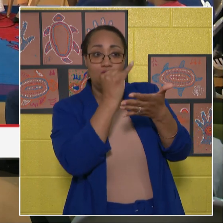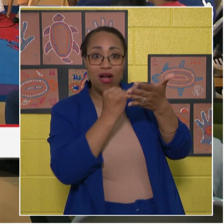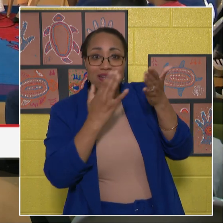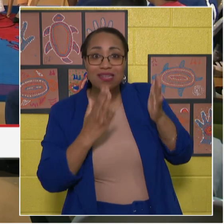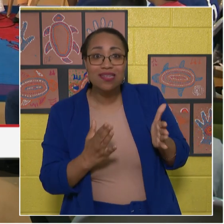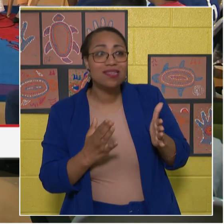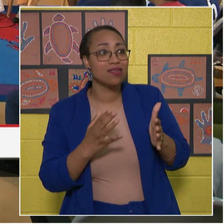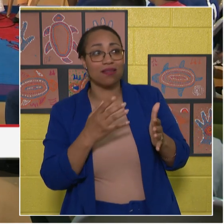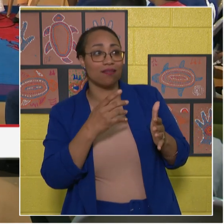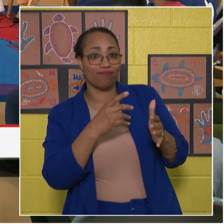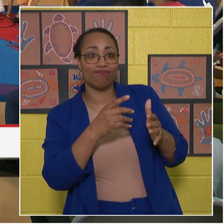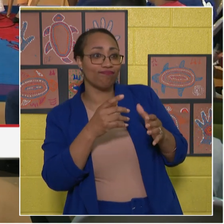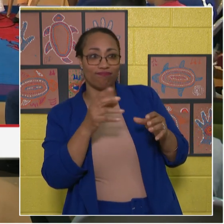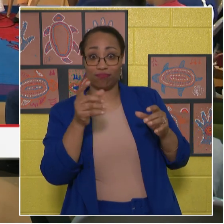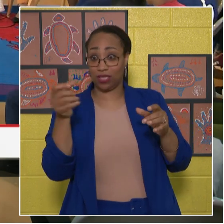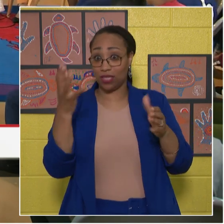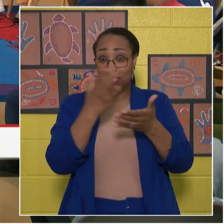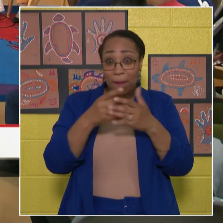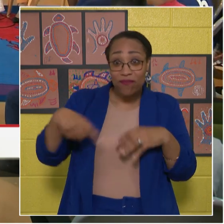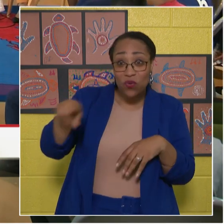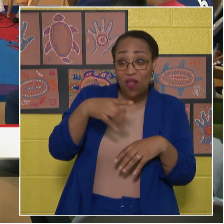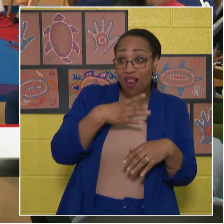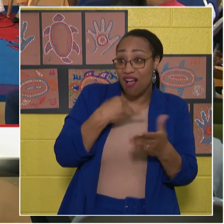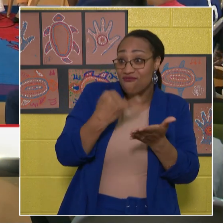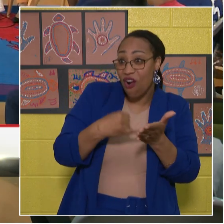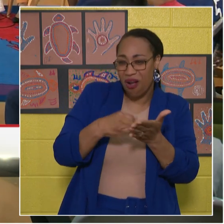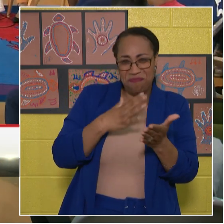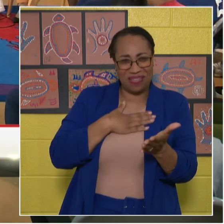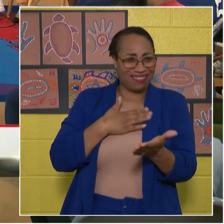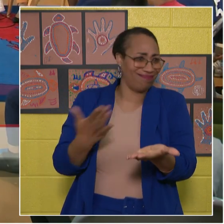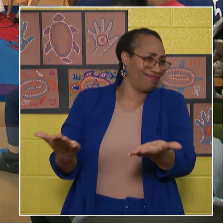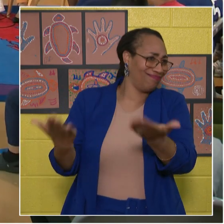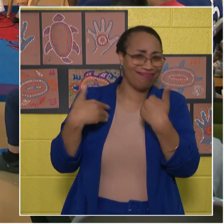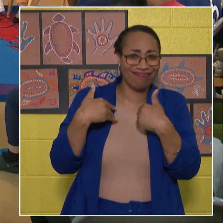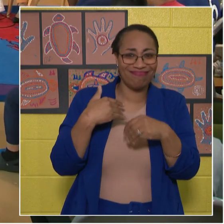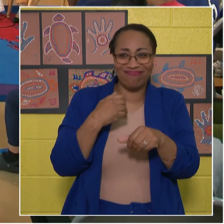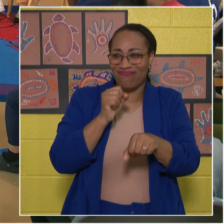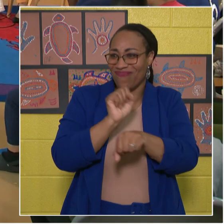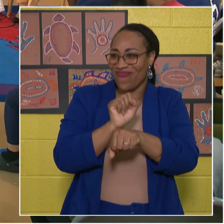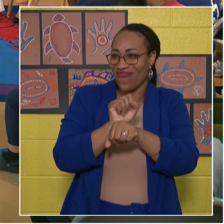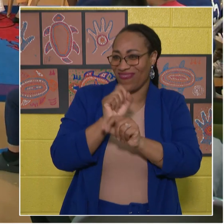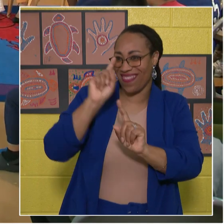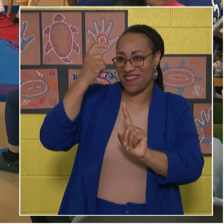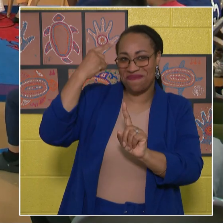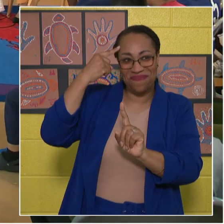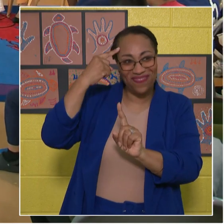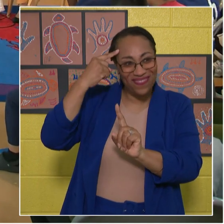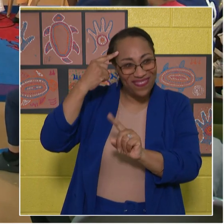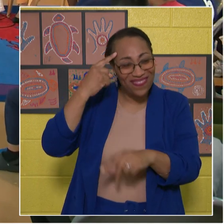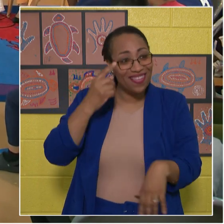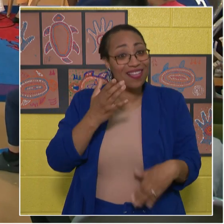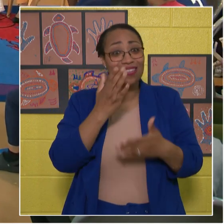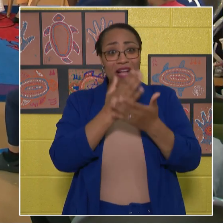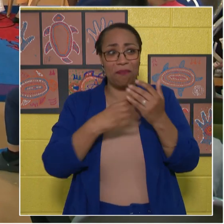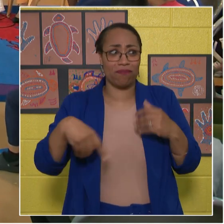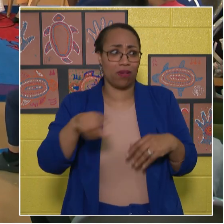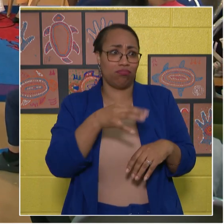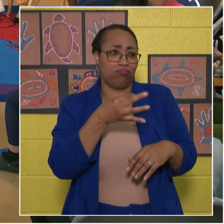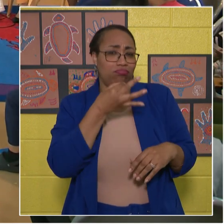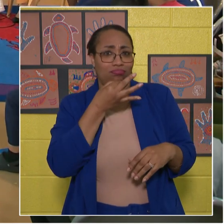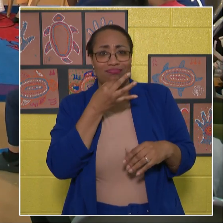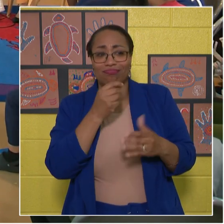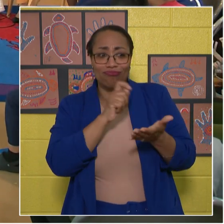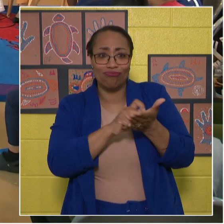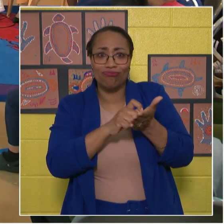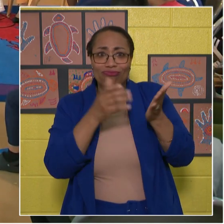So we employ graphic artists to work for us. Some of you are great writers, and you like to